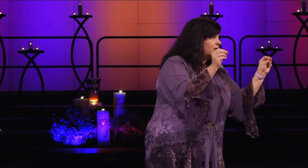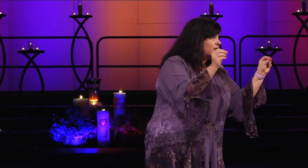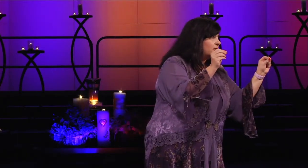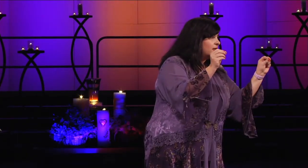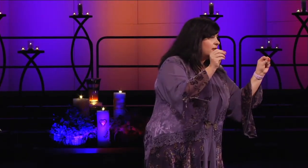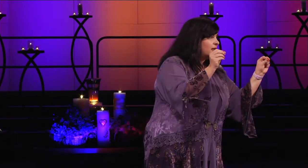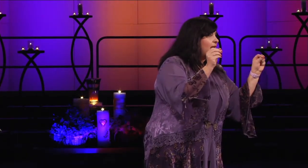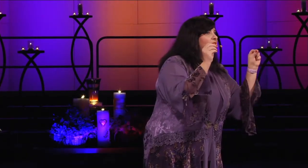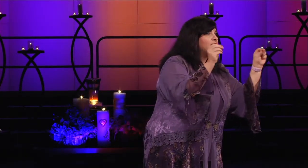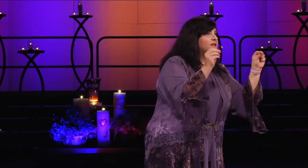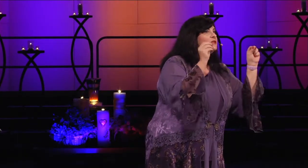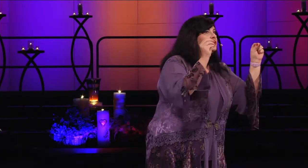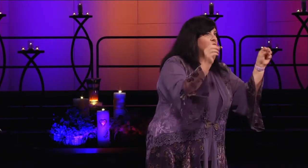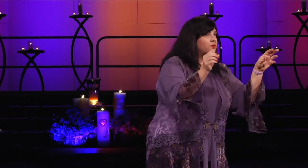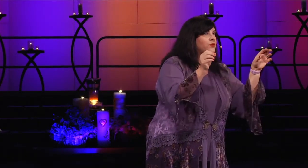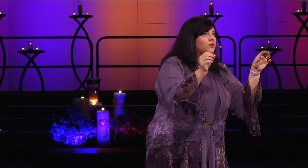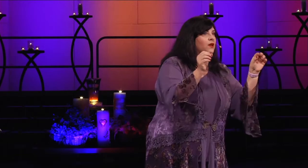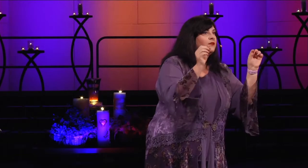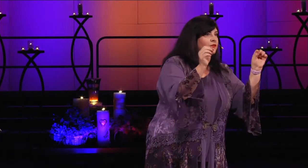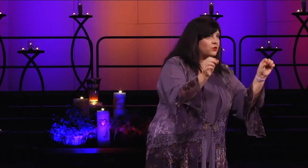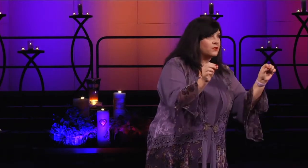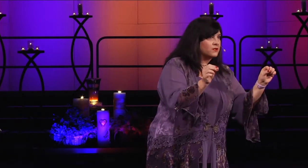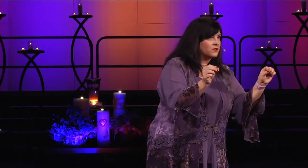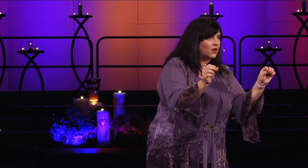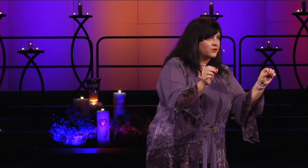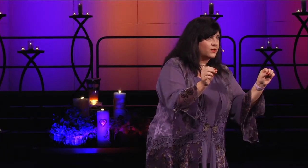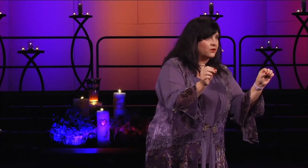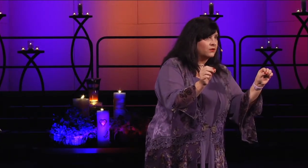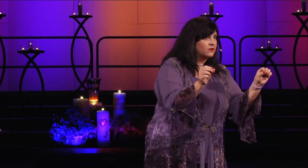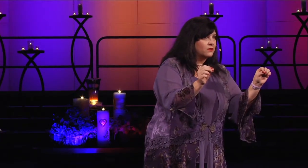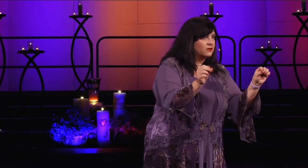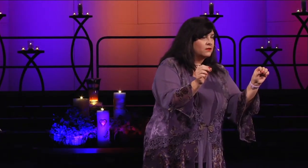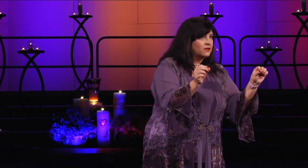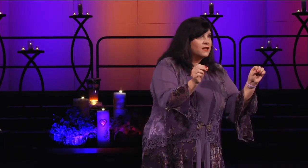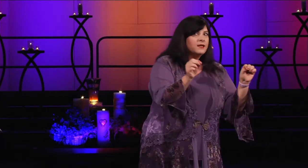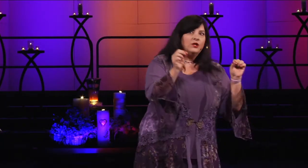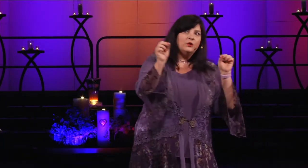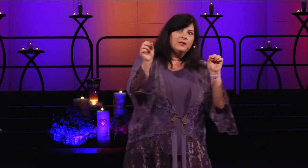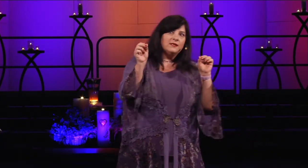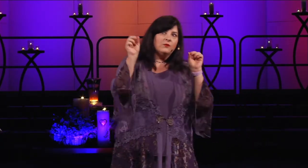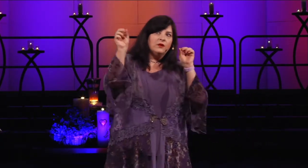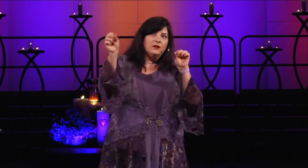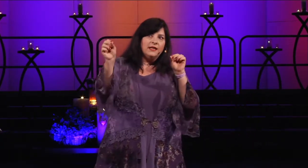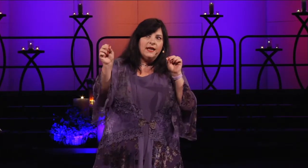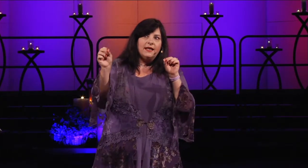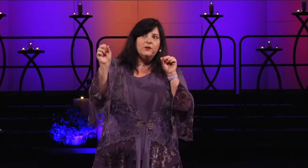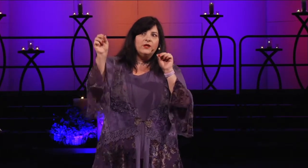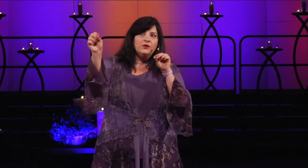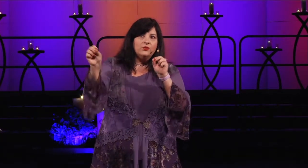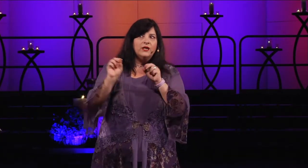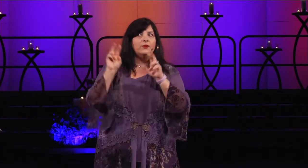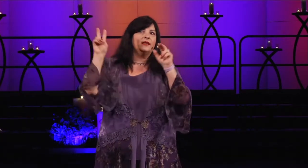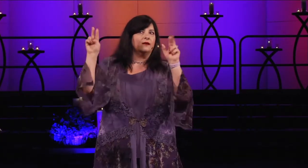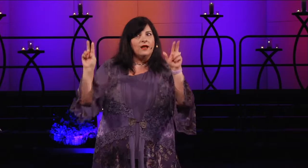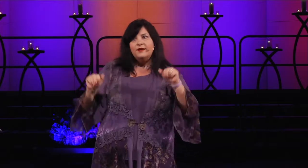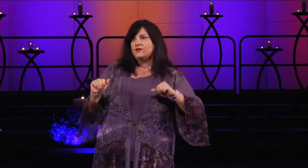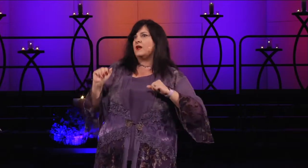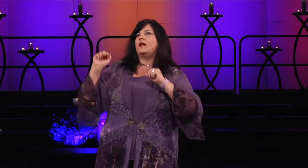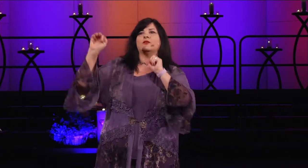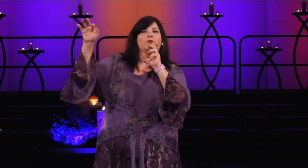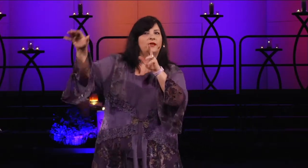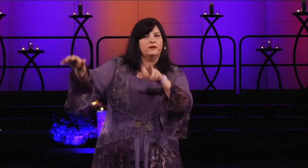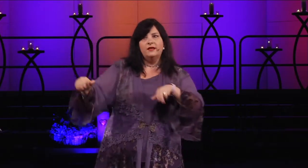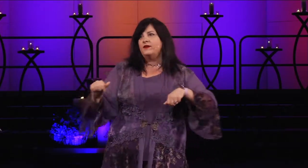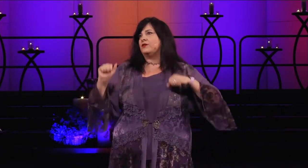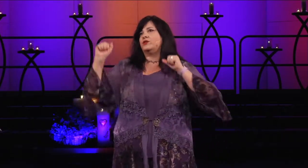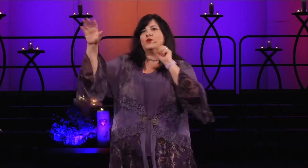beauty. And this is the truth of humans also. The humans that we're looking at that we don't agree with their